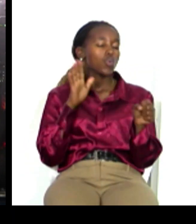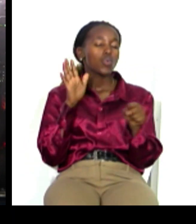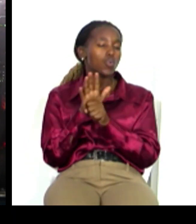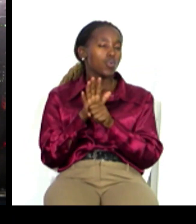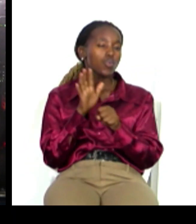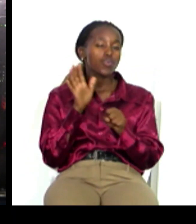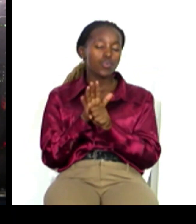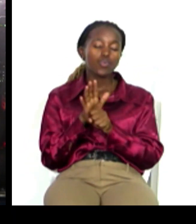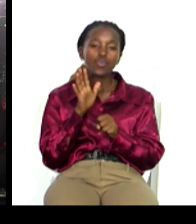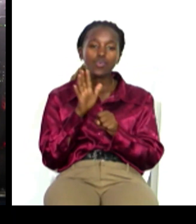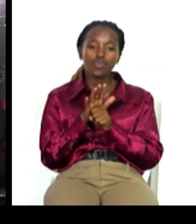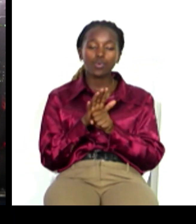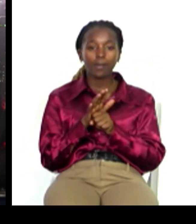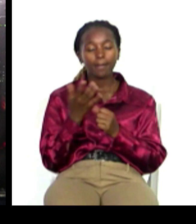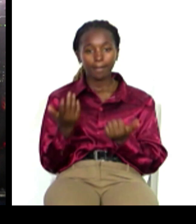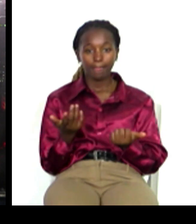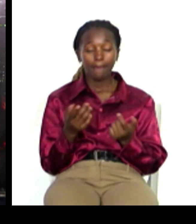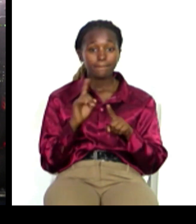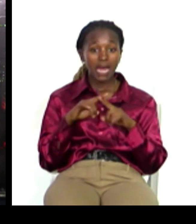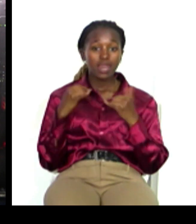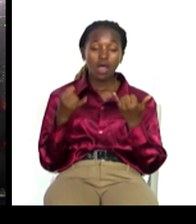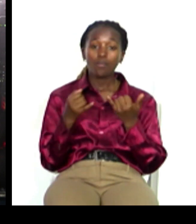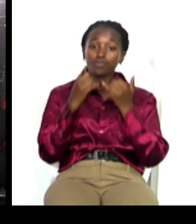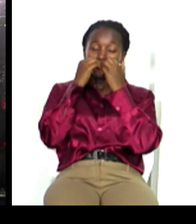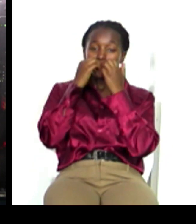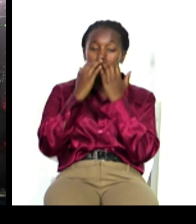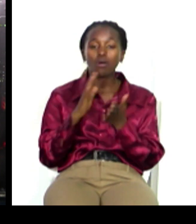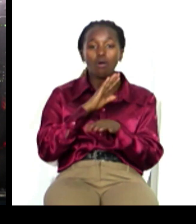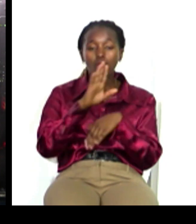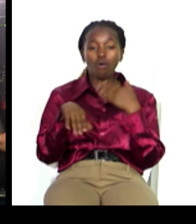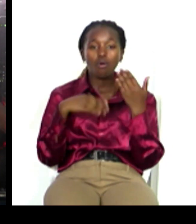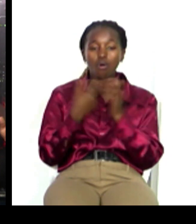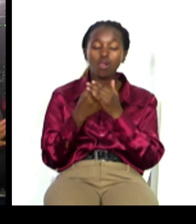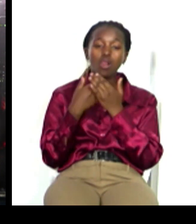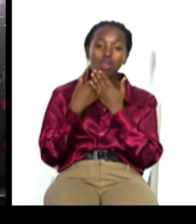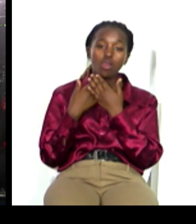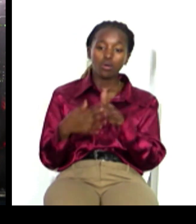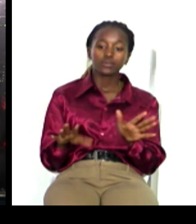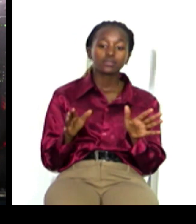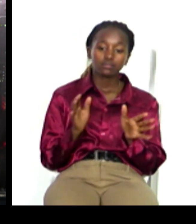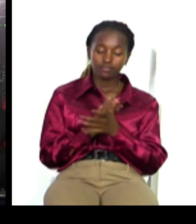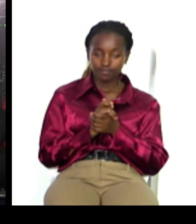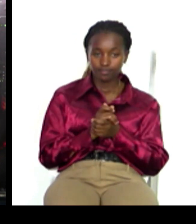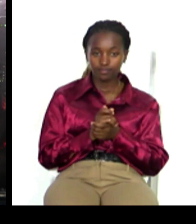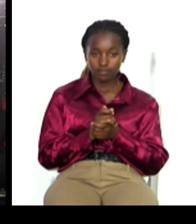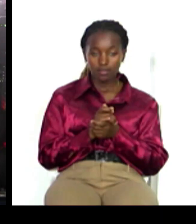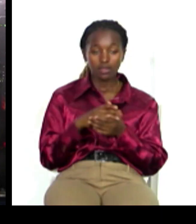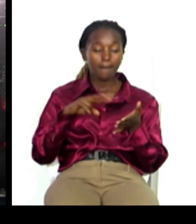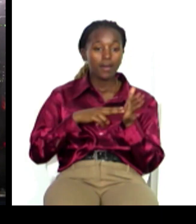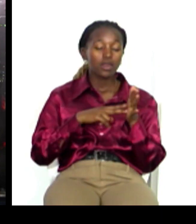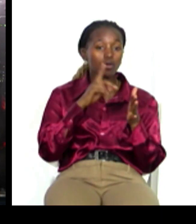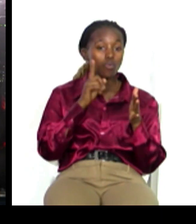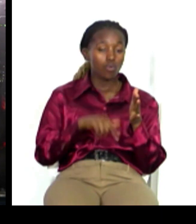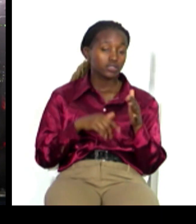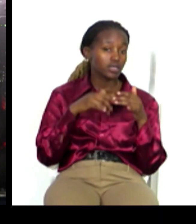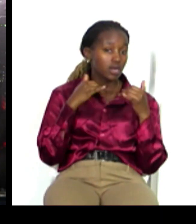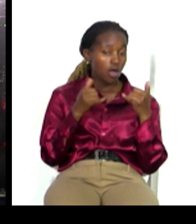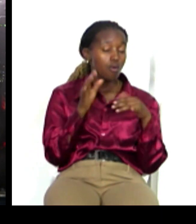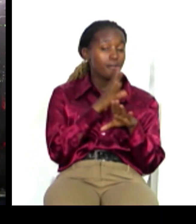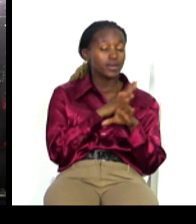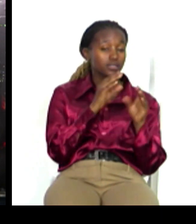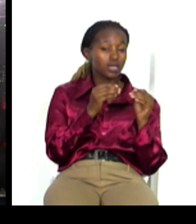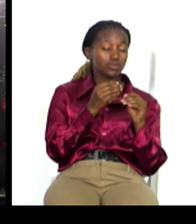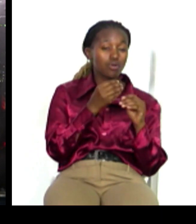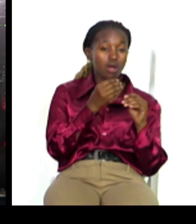vote wanatokea wote. Right now Hana imeenda na atapata. So what the